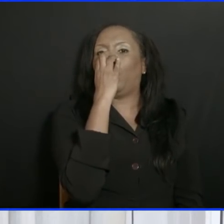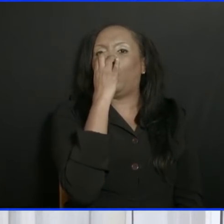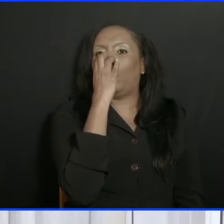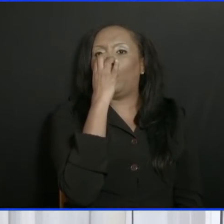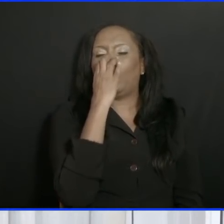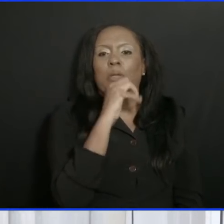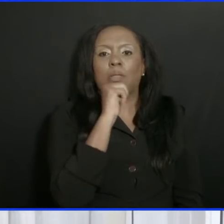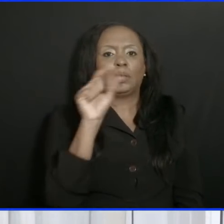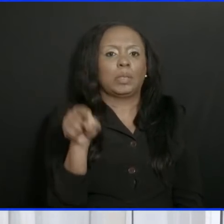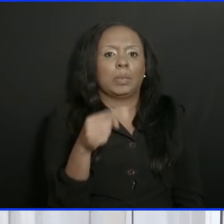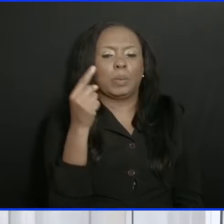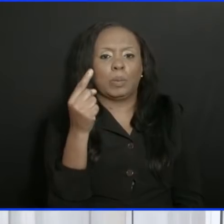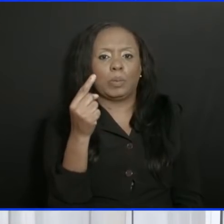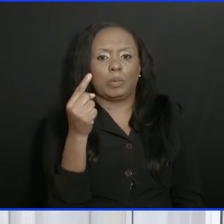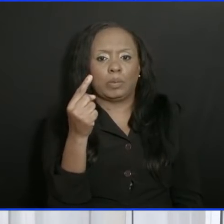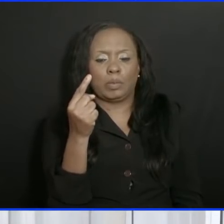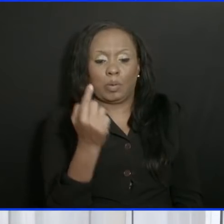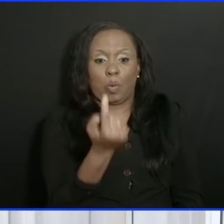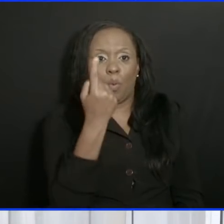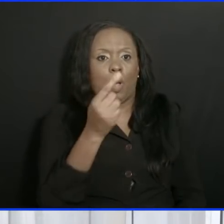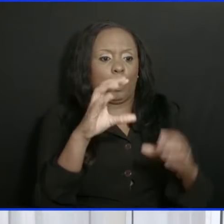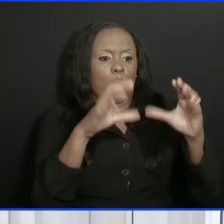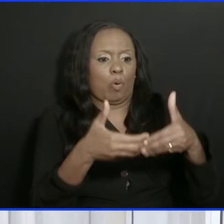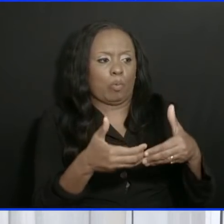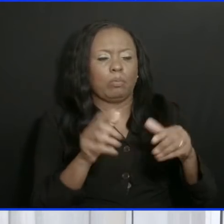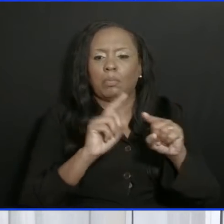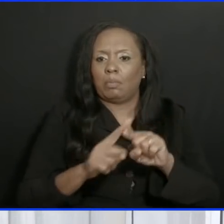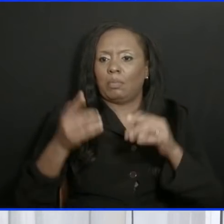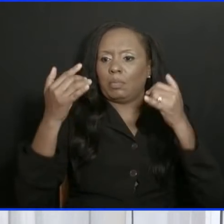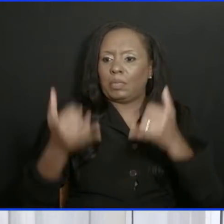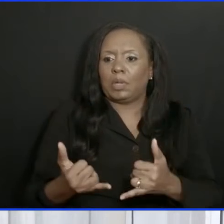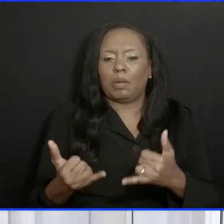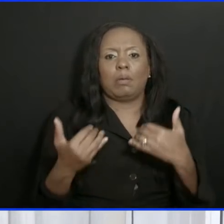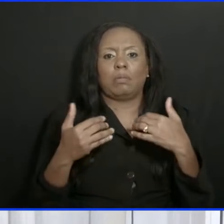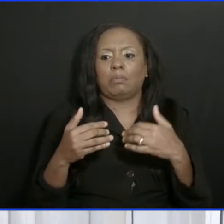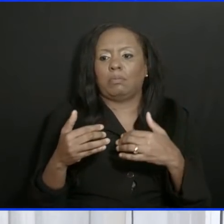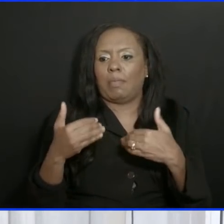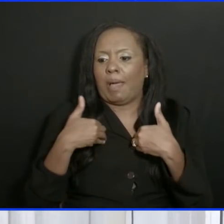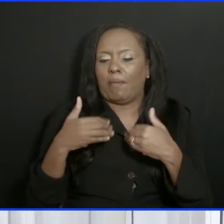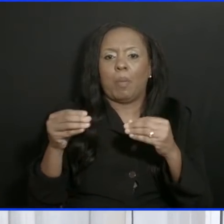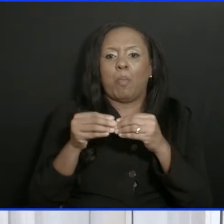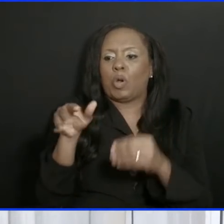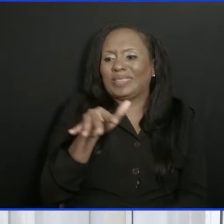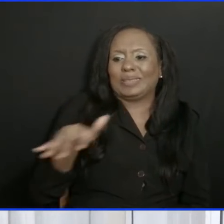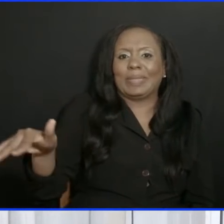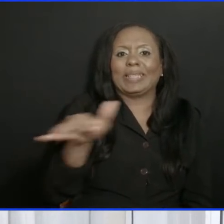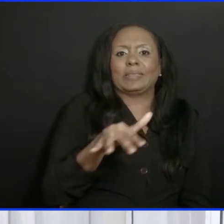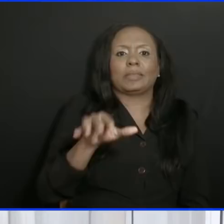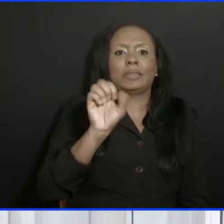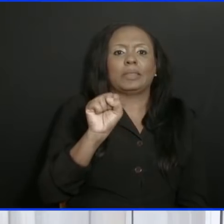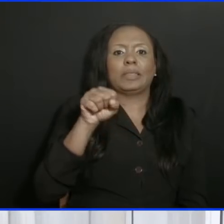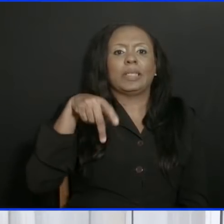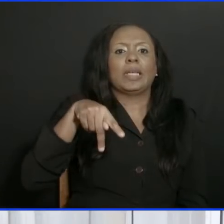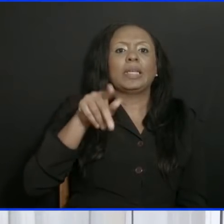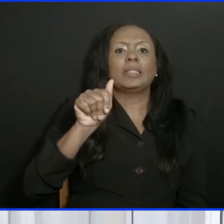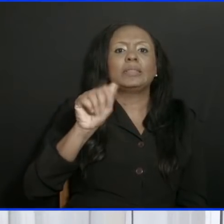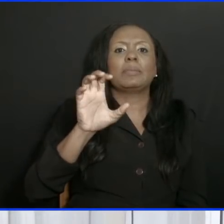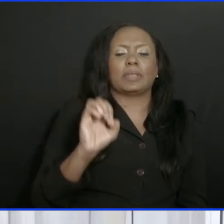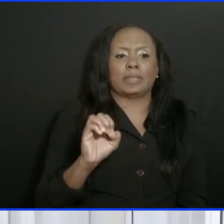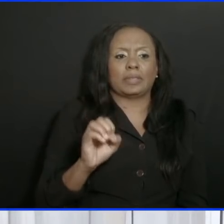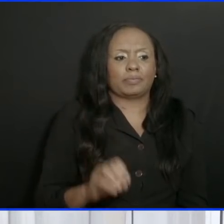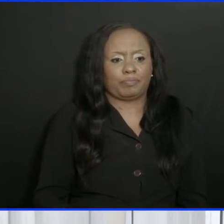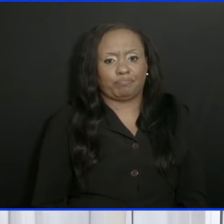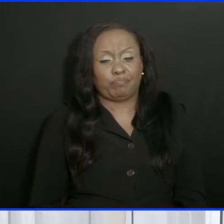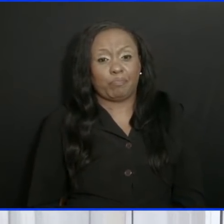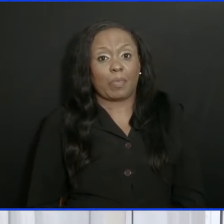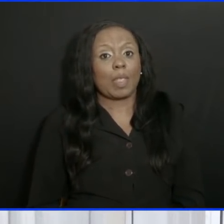for the 38 in primary ICU, but now carry it to 80 with that secondary ICU. When we realized that Delta was going